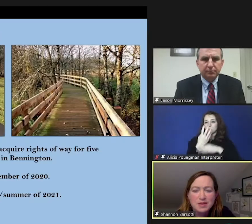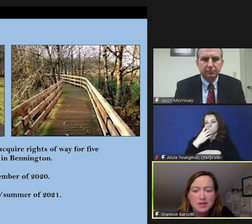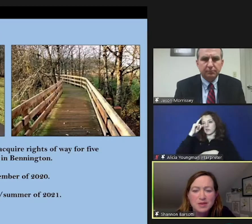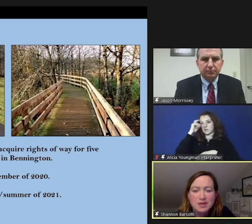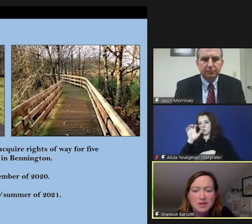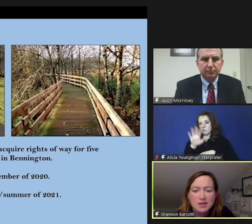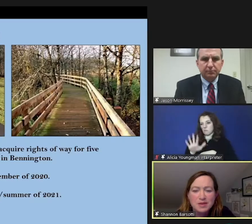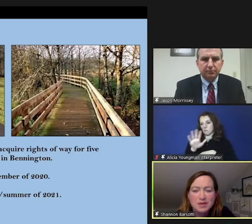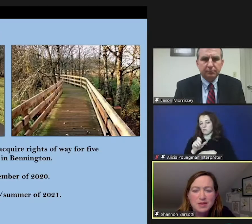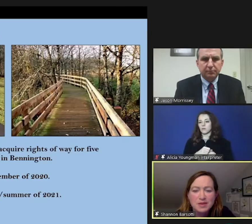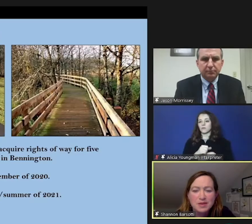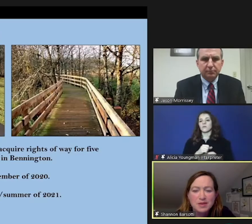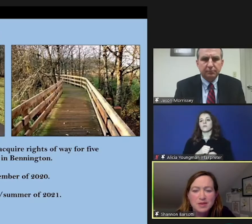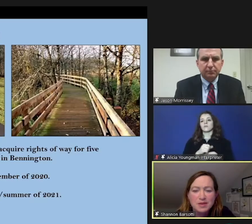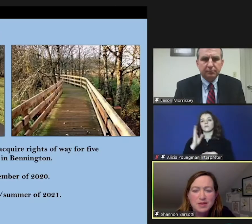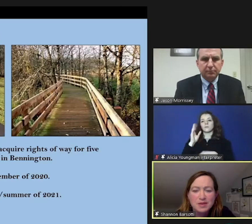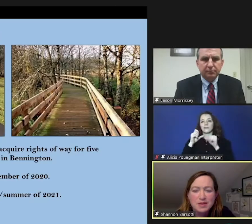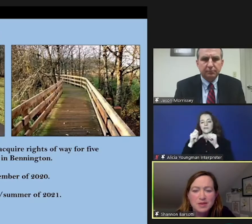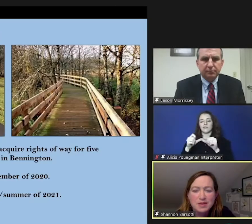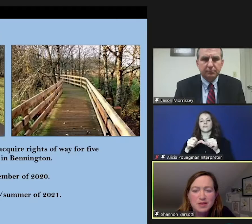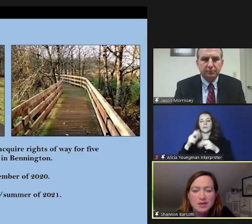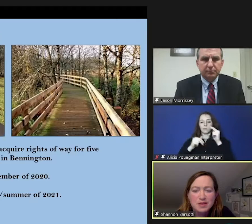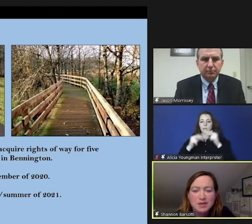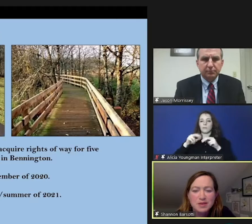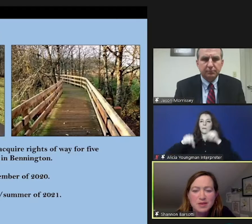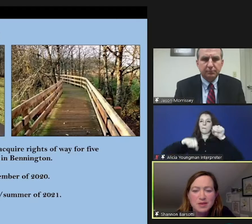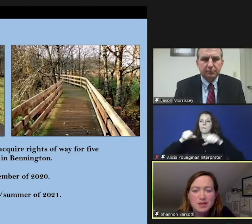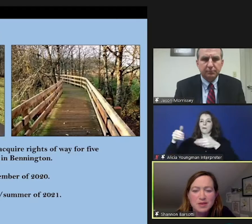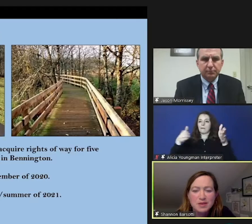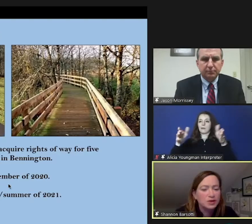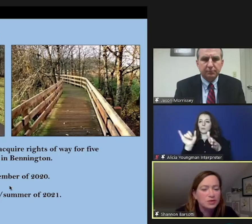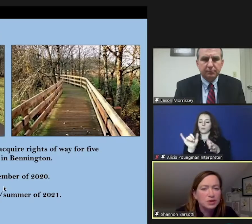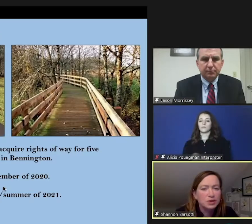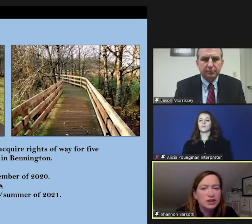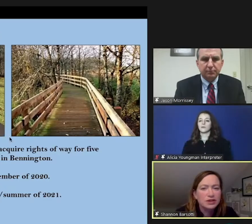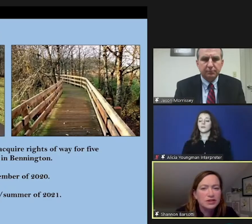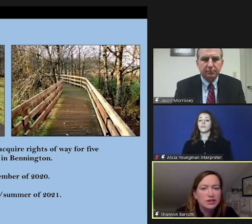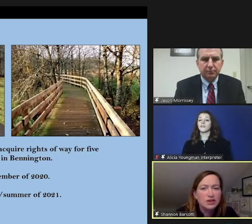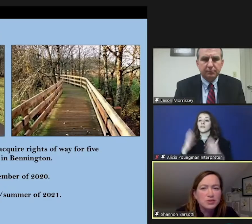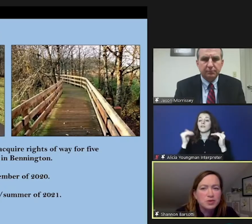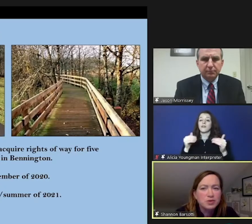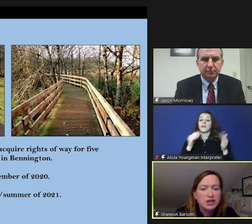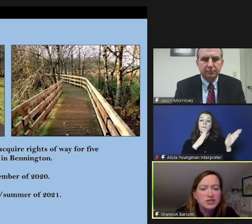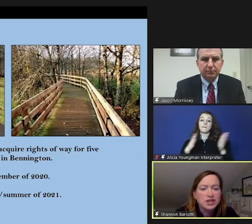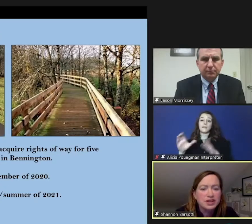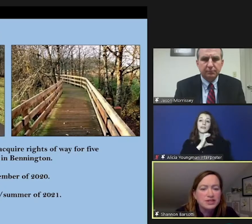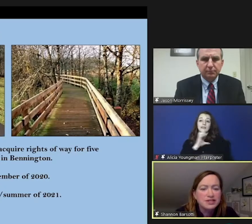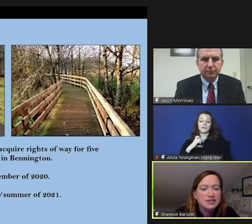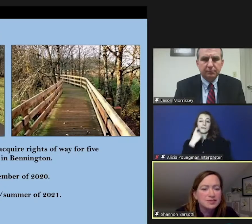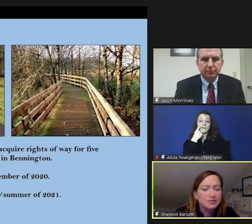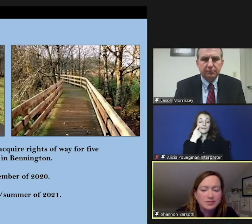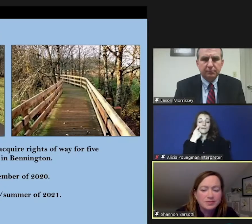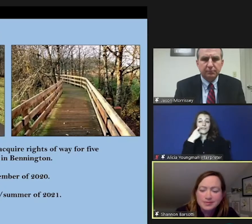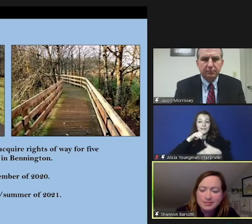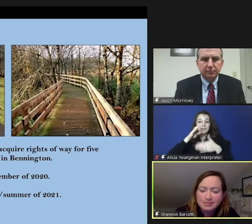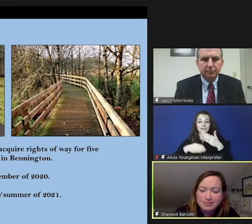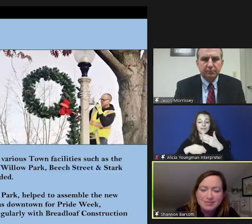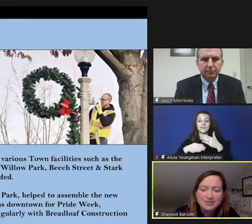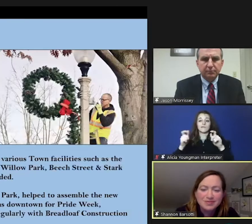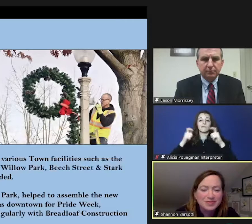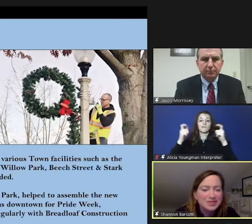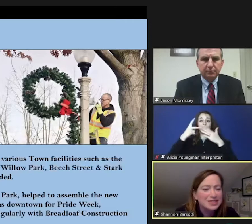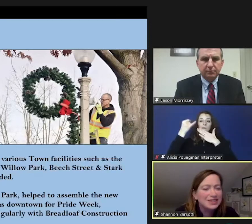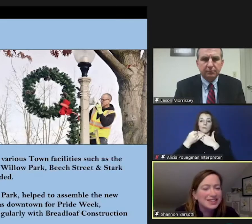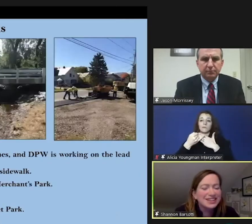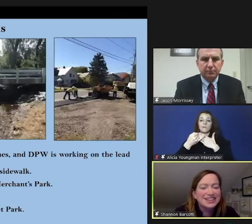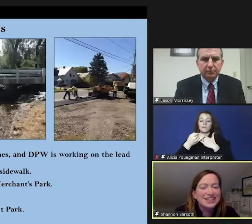Rail bike path is going to be here. And the Planning Commission has just recently completed a large